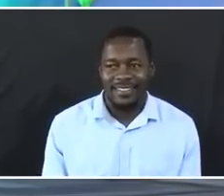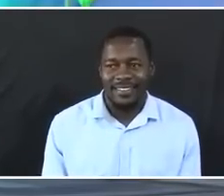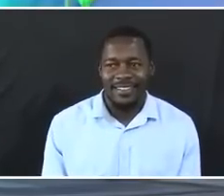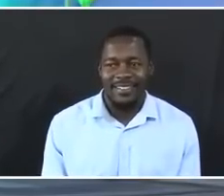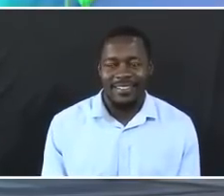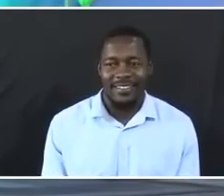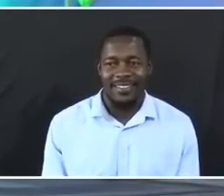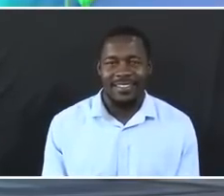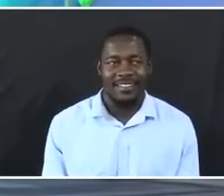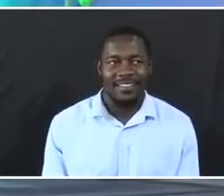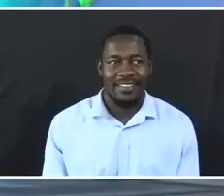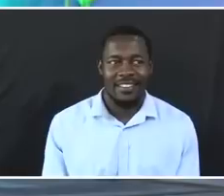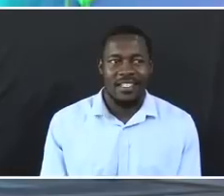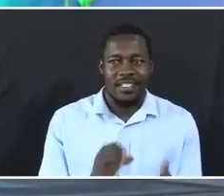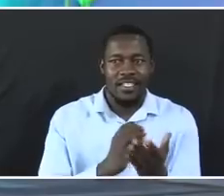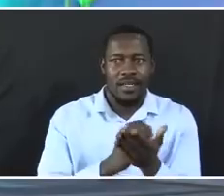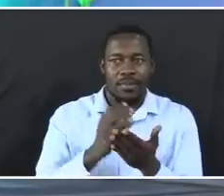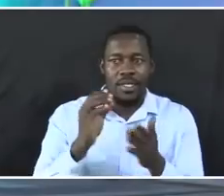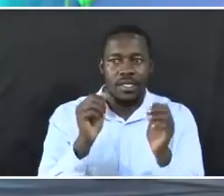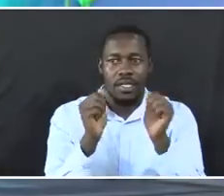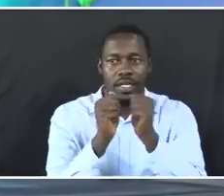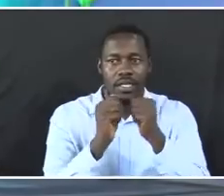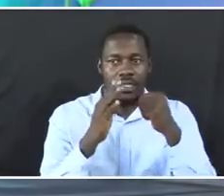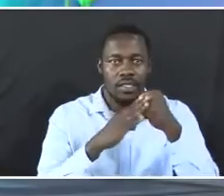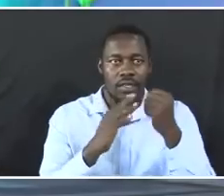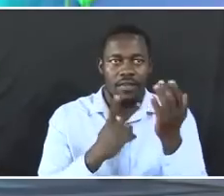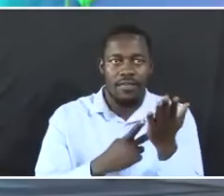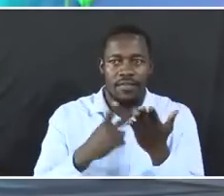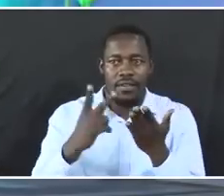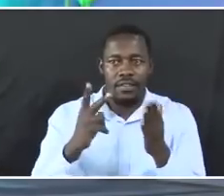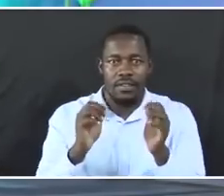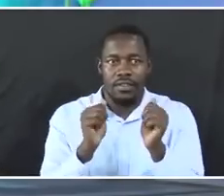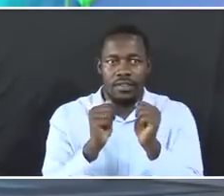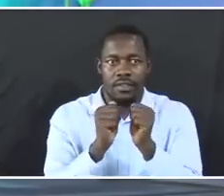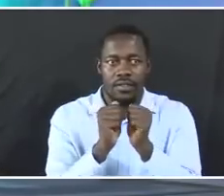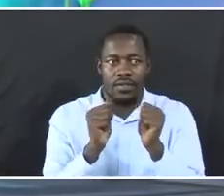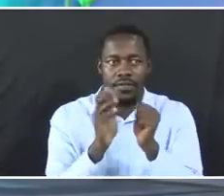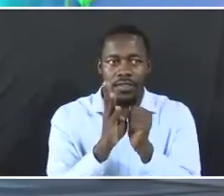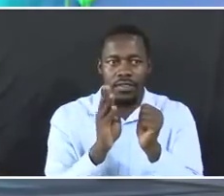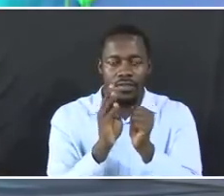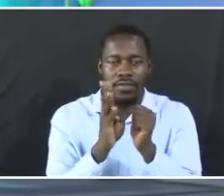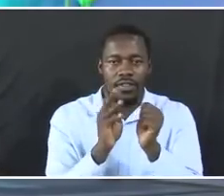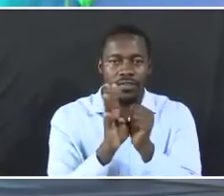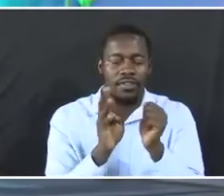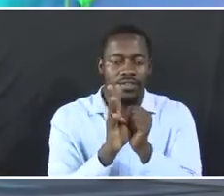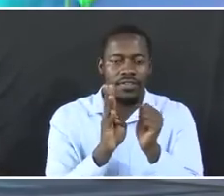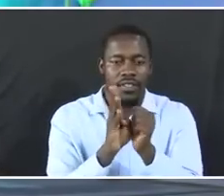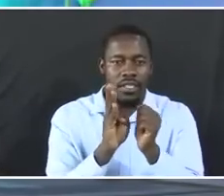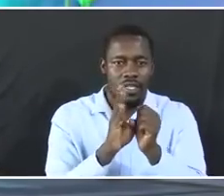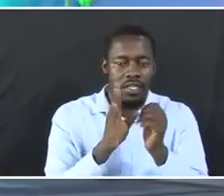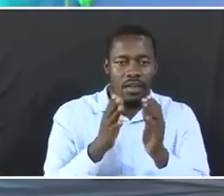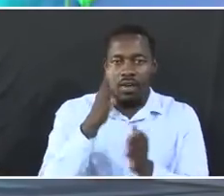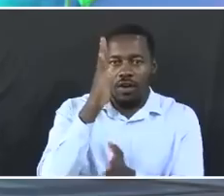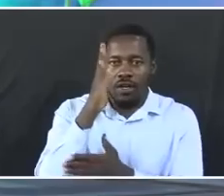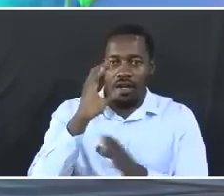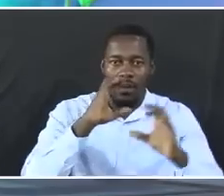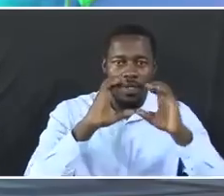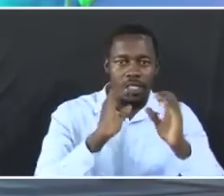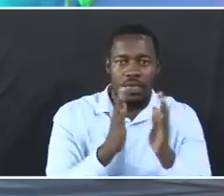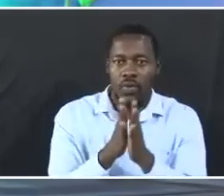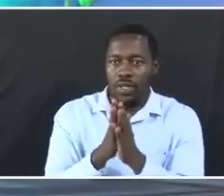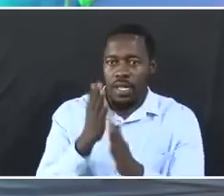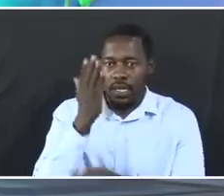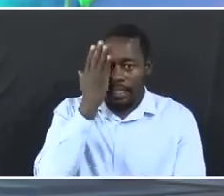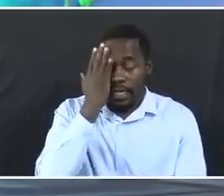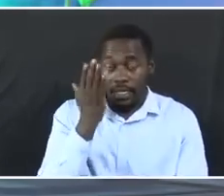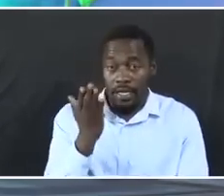Verse 14. Yet you say, of course, is a conversation between God and Israel. Israel is trying